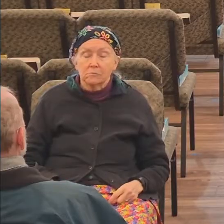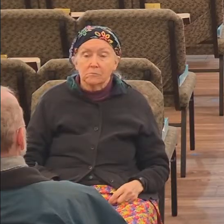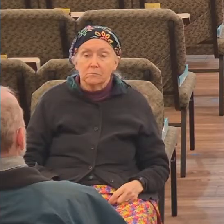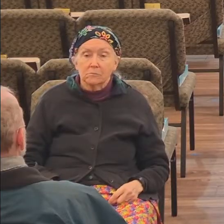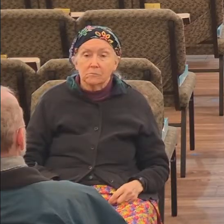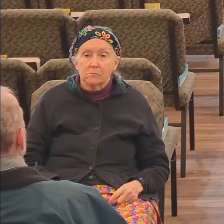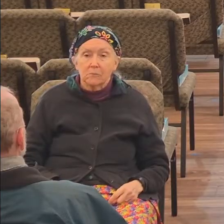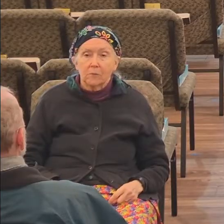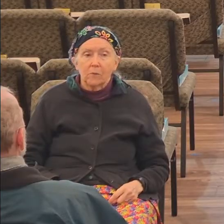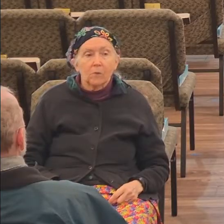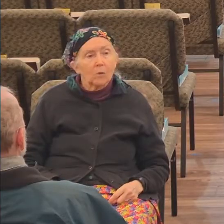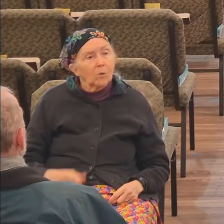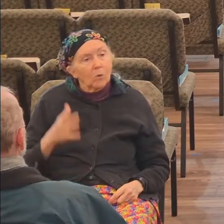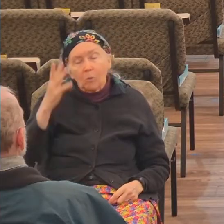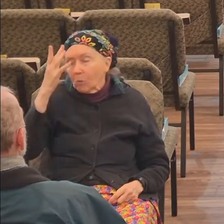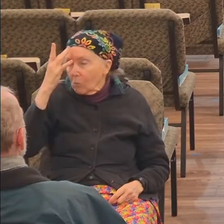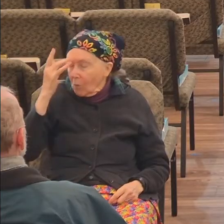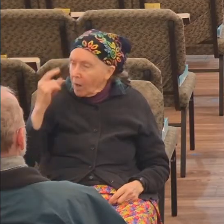Why might we need to hear this?